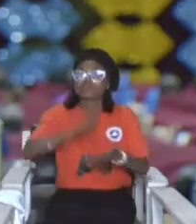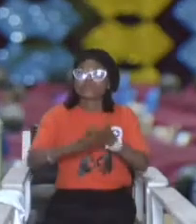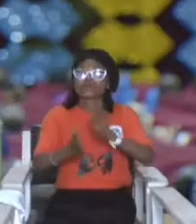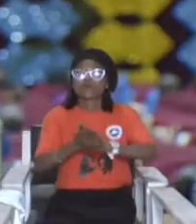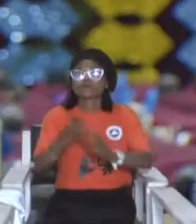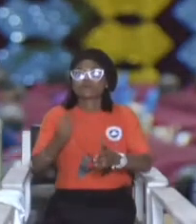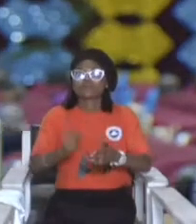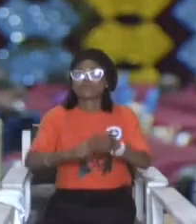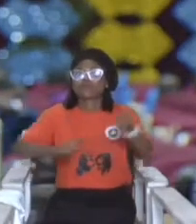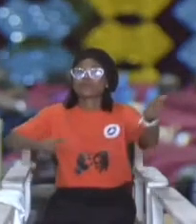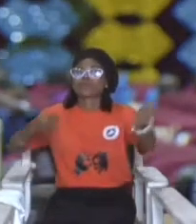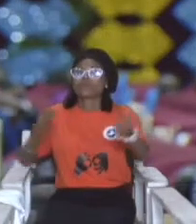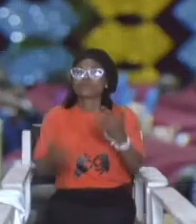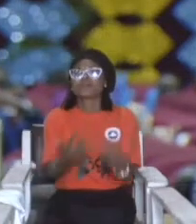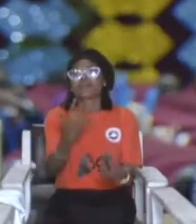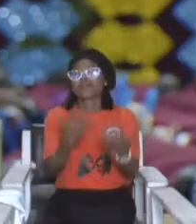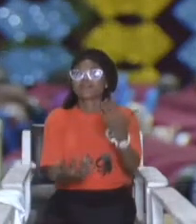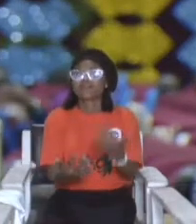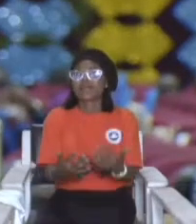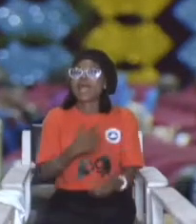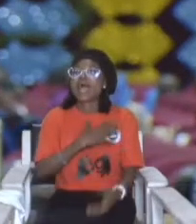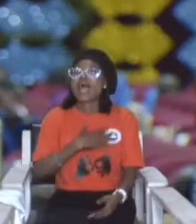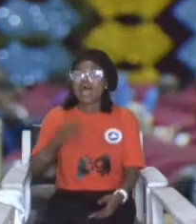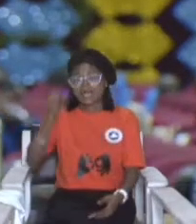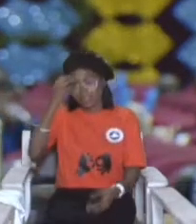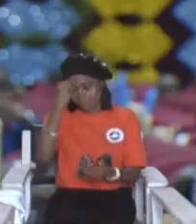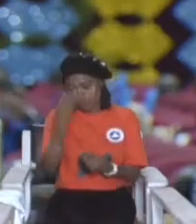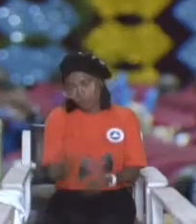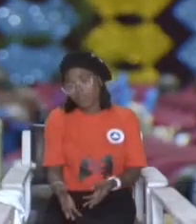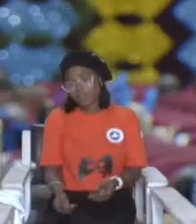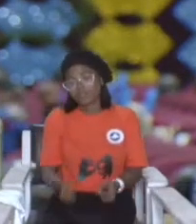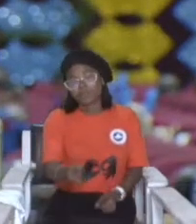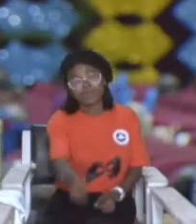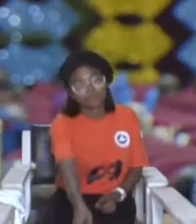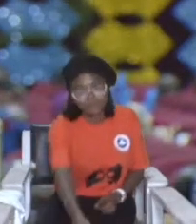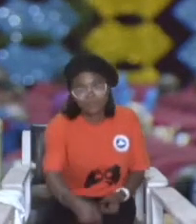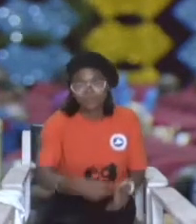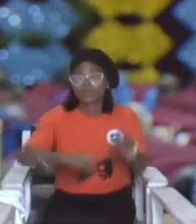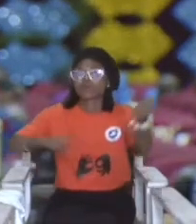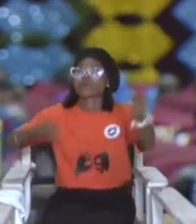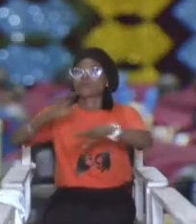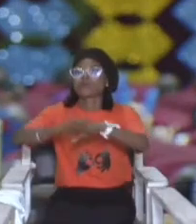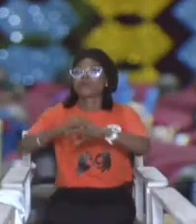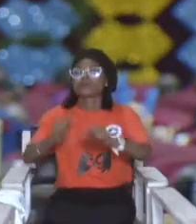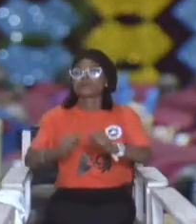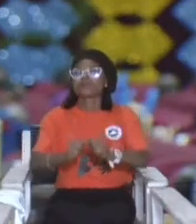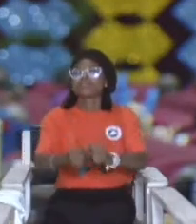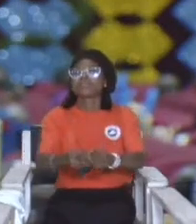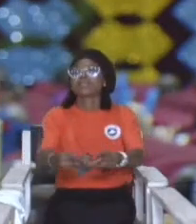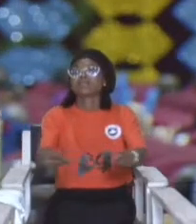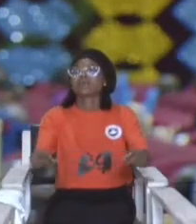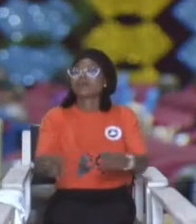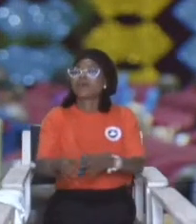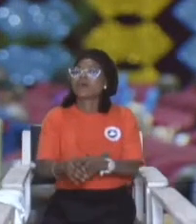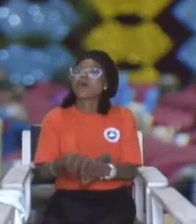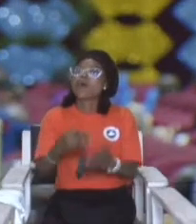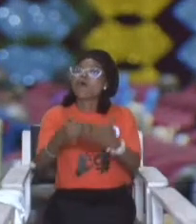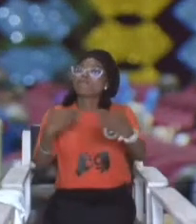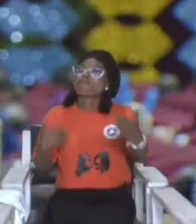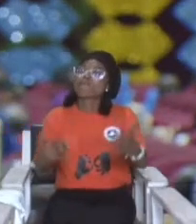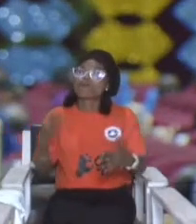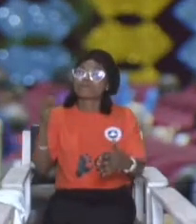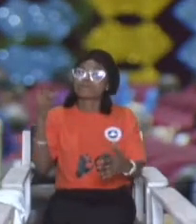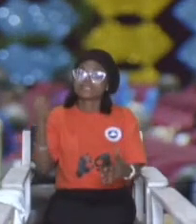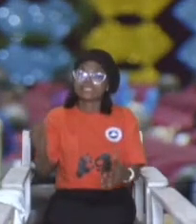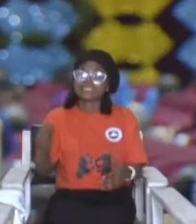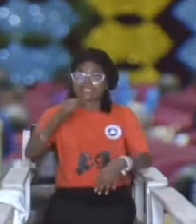rod. And Moses threw the rod on the ground. From the time Moses picked the